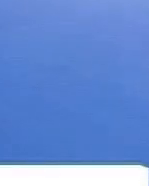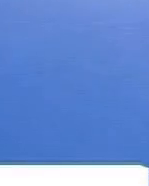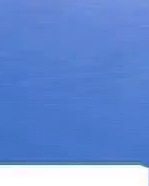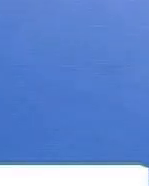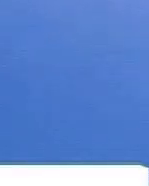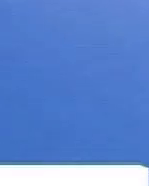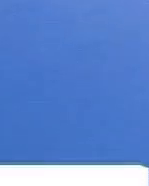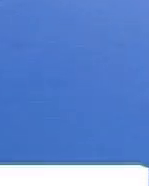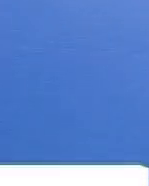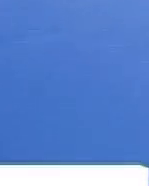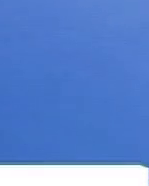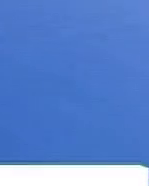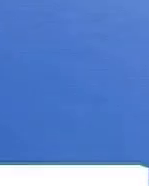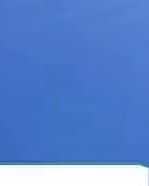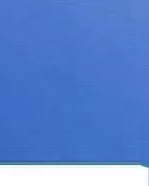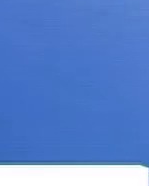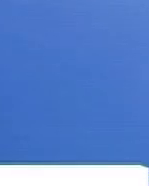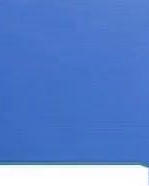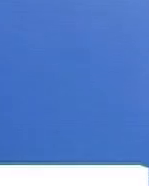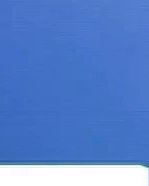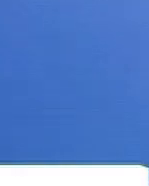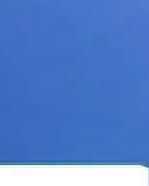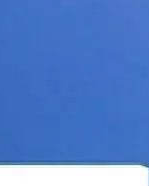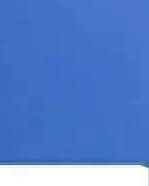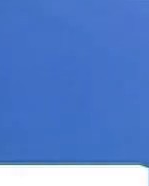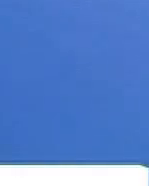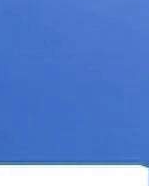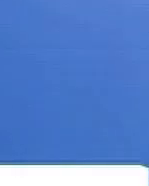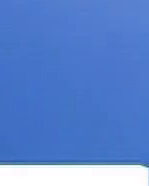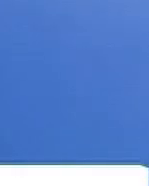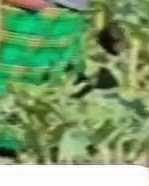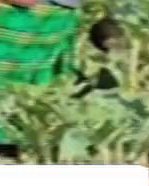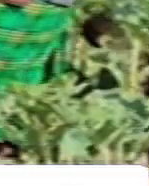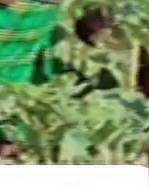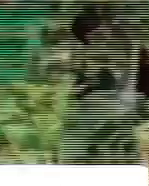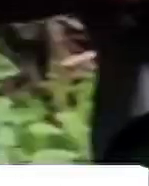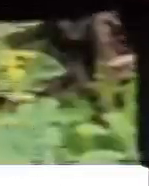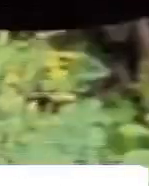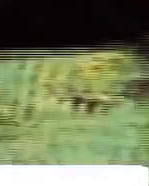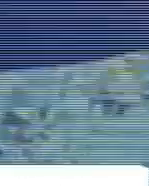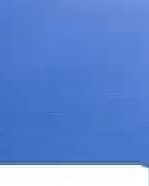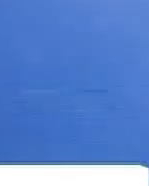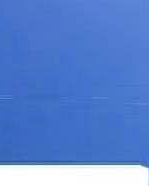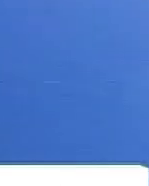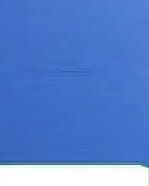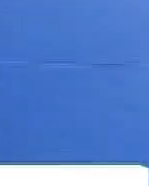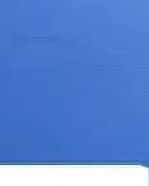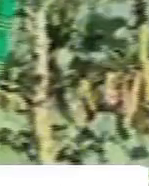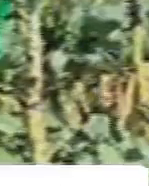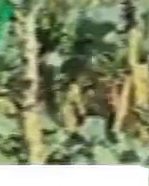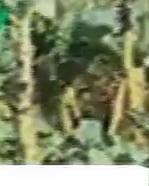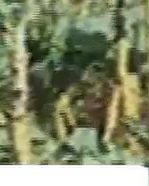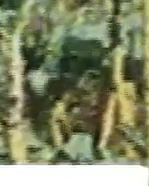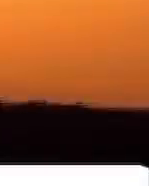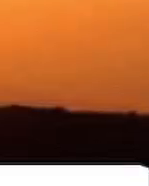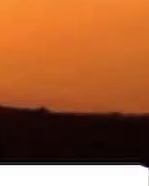sanaa tangulizi japo shachelewa beja, let the never sifi moyo, nitafanya kila juhudi kuwafikishia